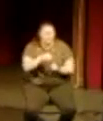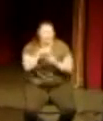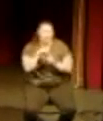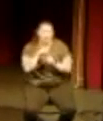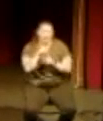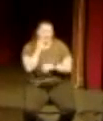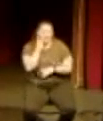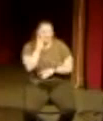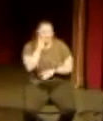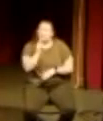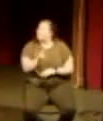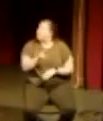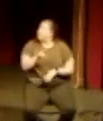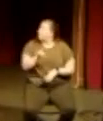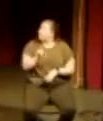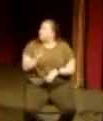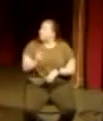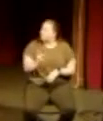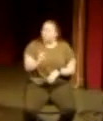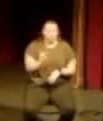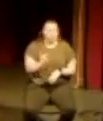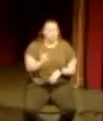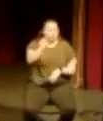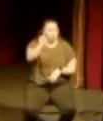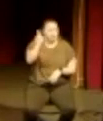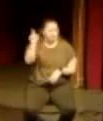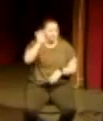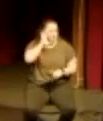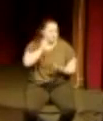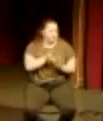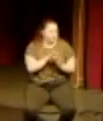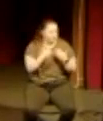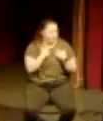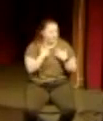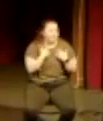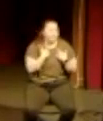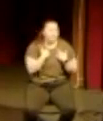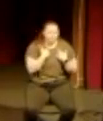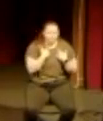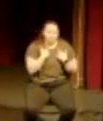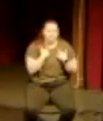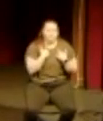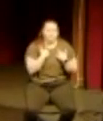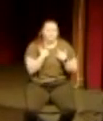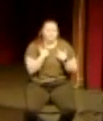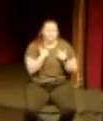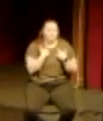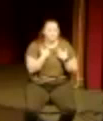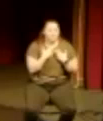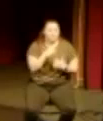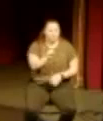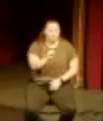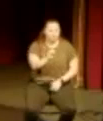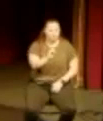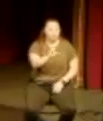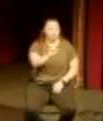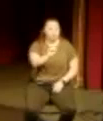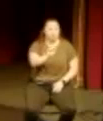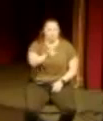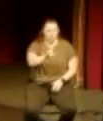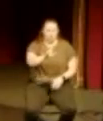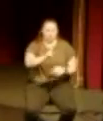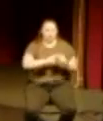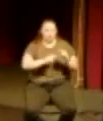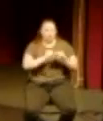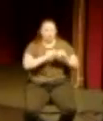north of the hub here, we've got solar shade structures going in right now. And I'm also